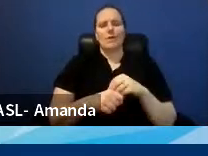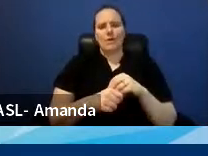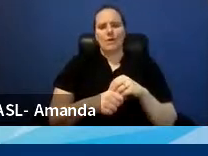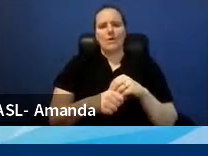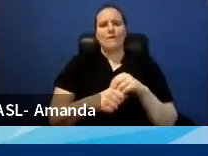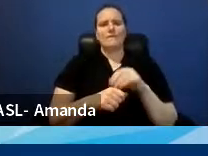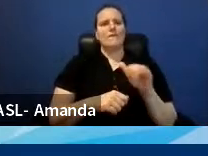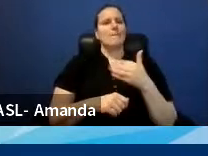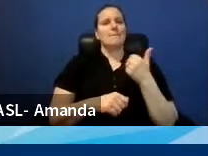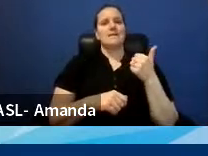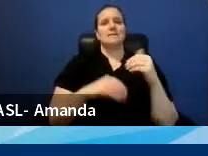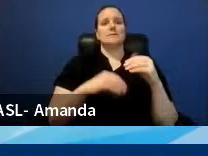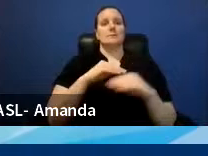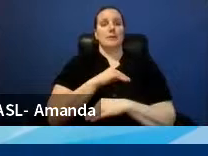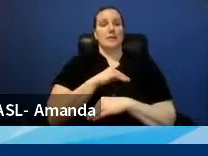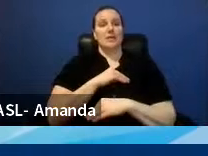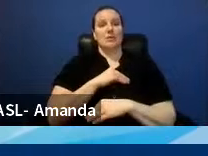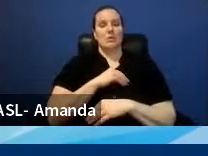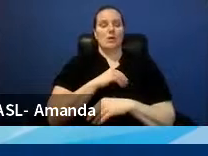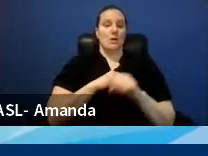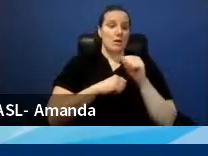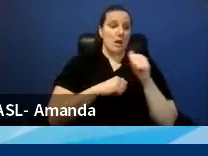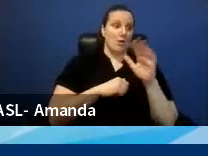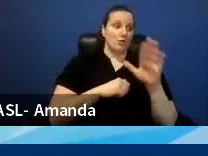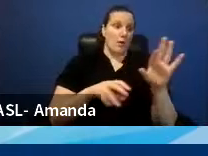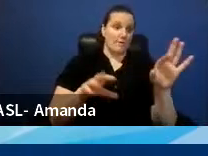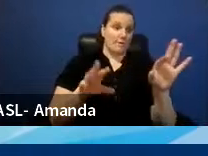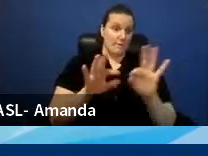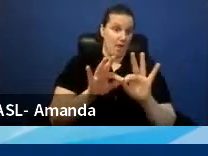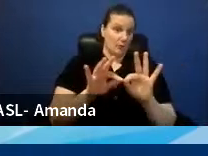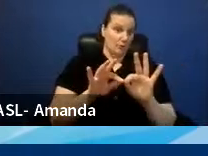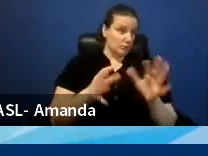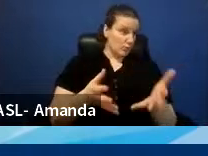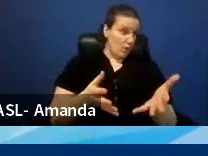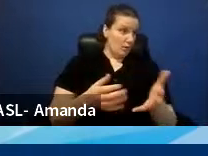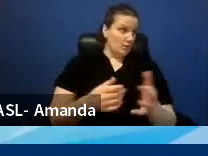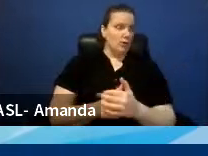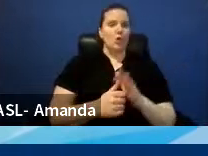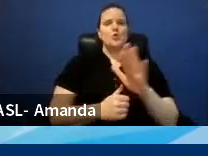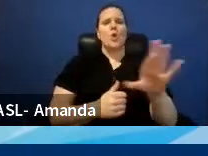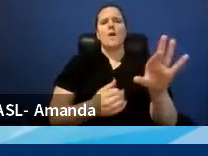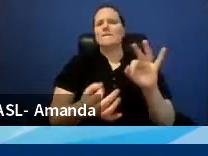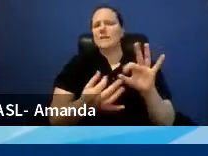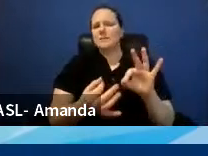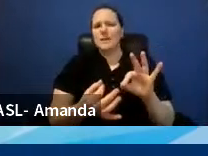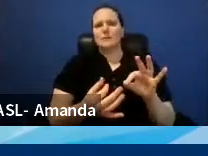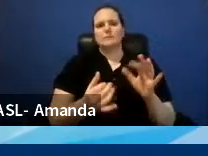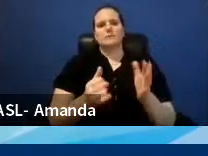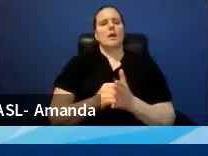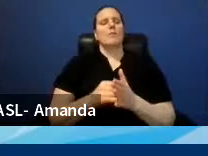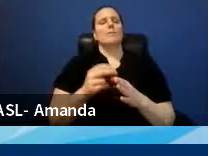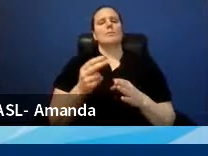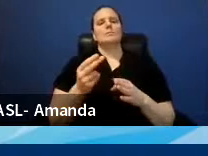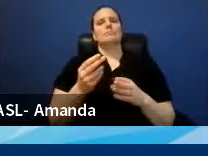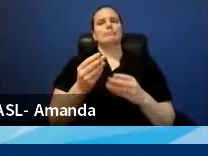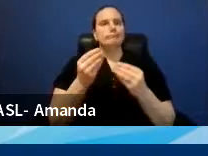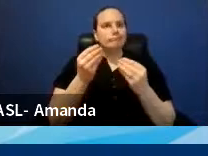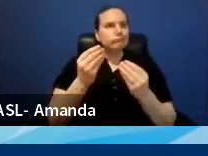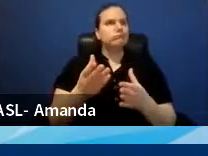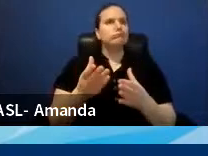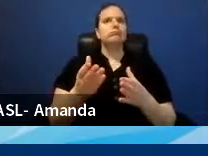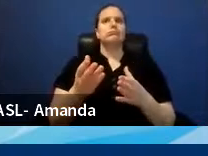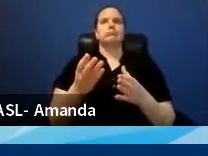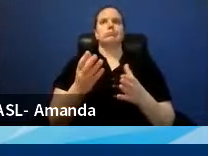concepts best meet or do not meet your values, and your input here is going to be used to inform